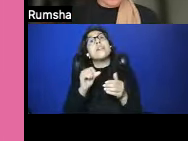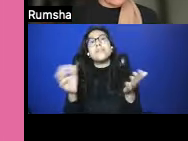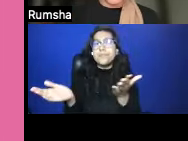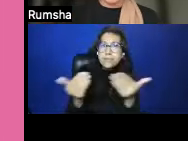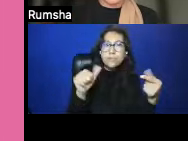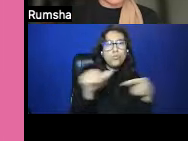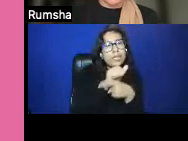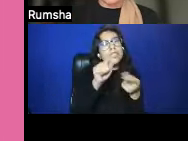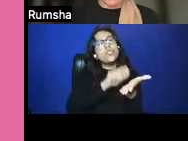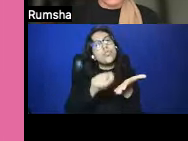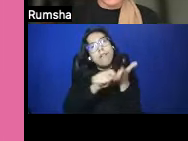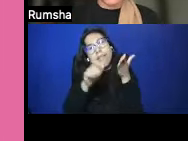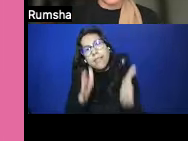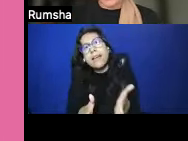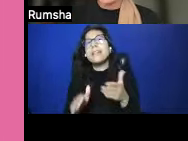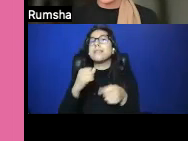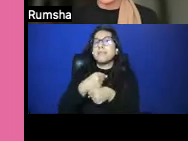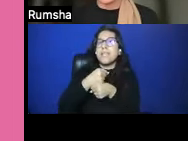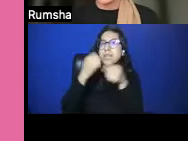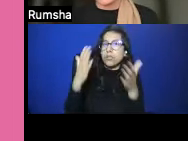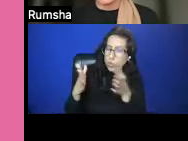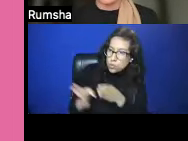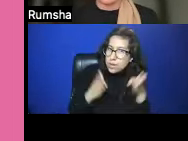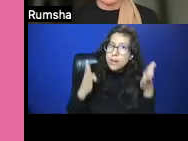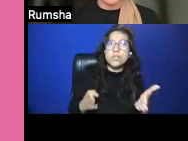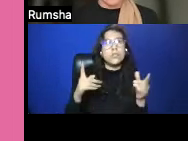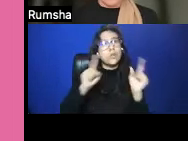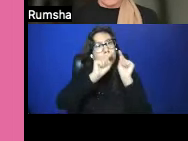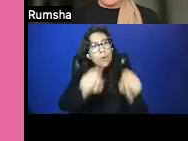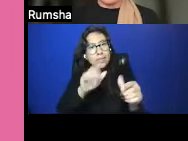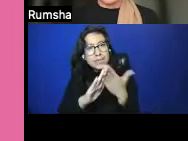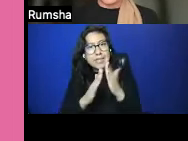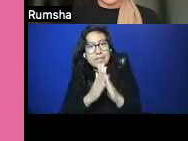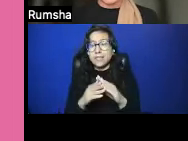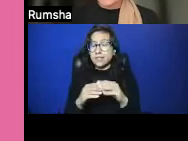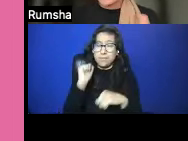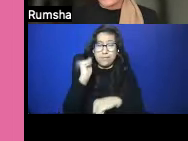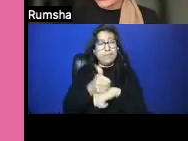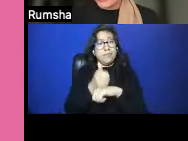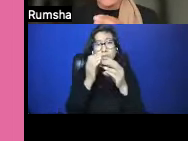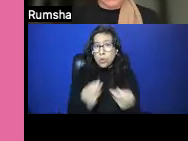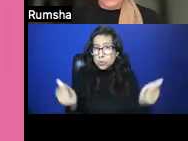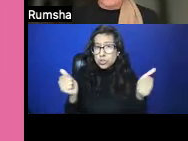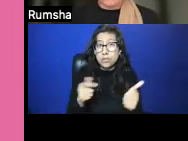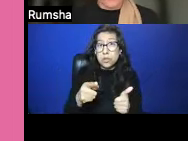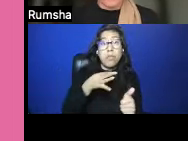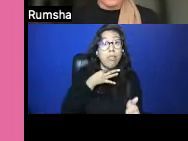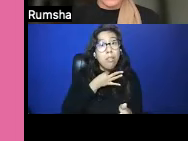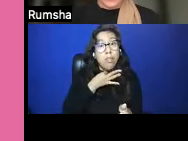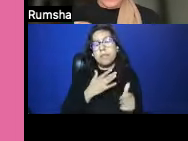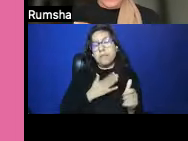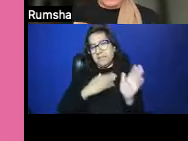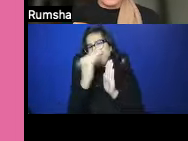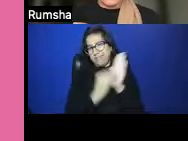come together in cities across the country to create those solutions together. And so please, if you're interested, fill out that